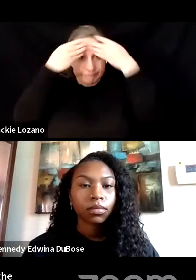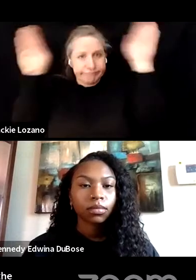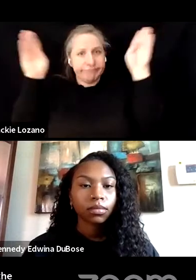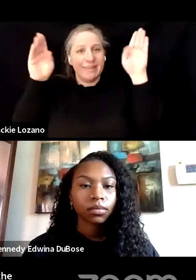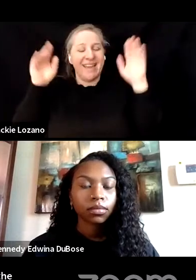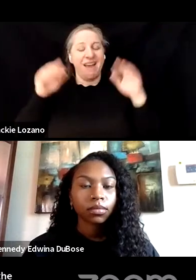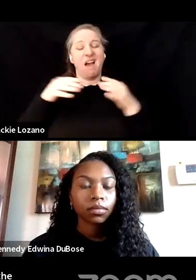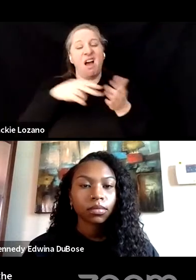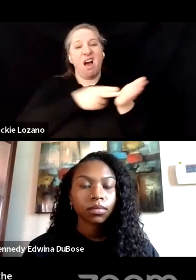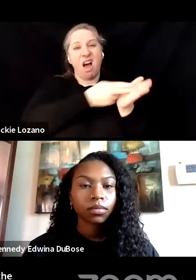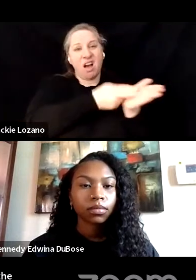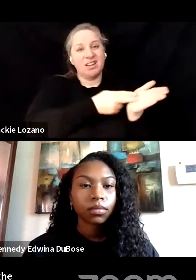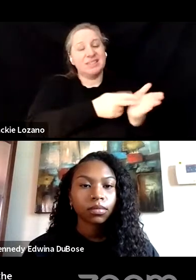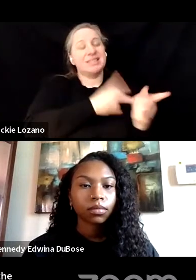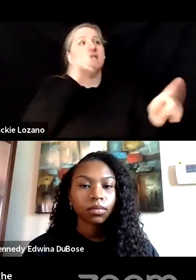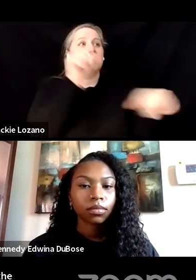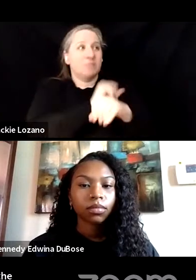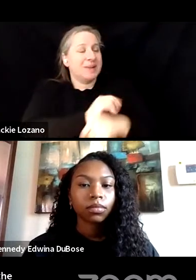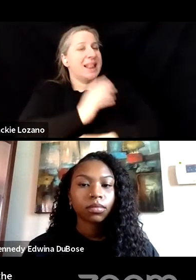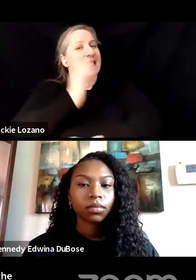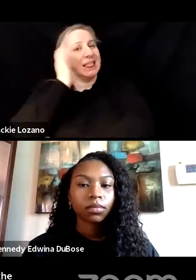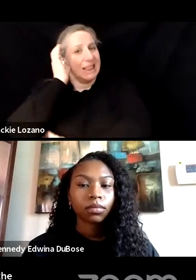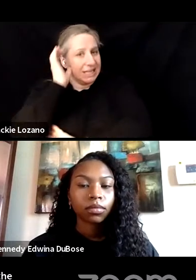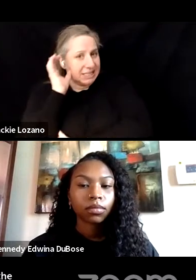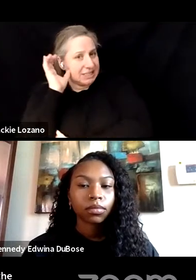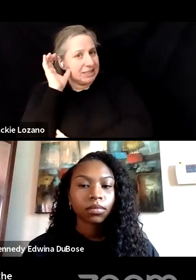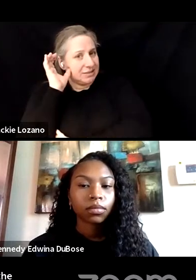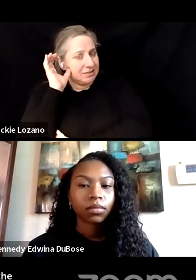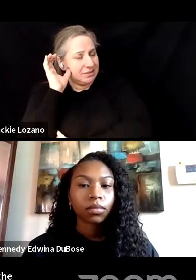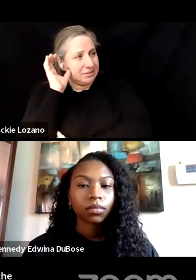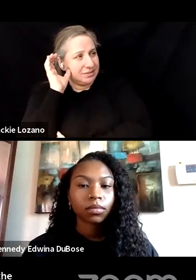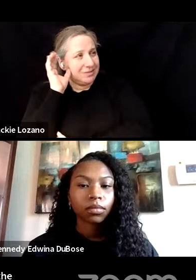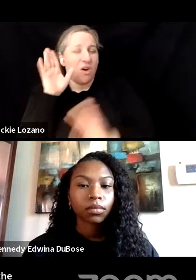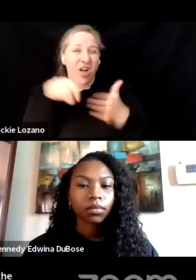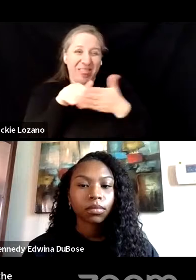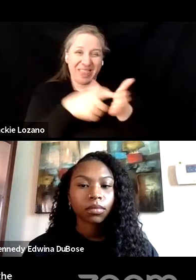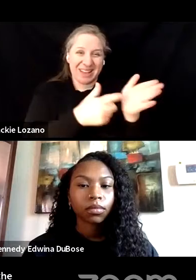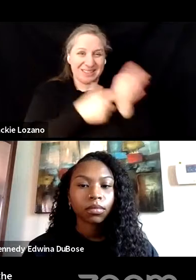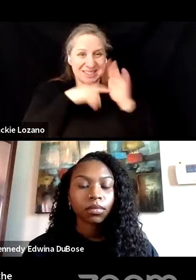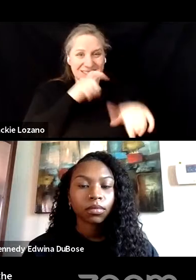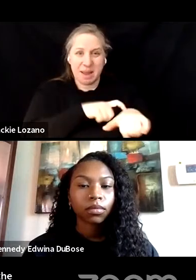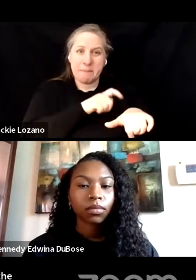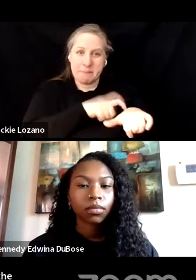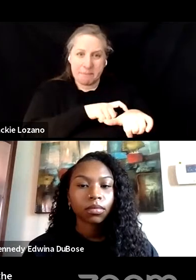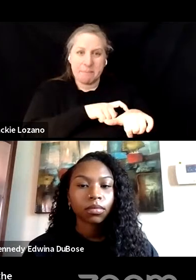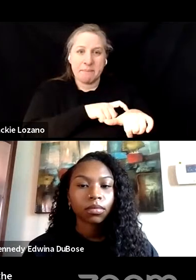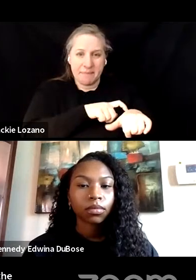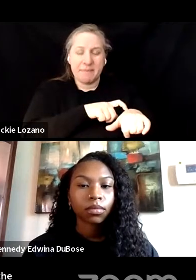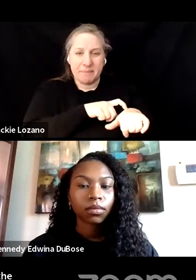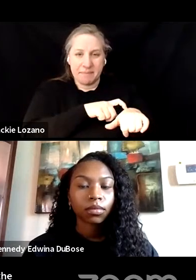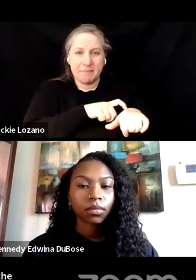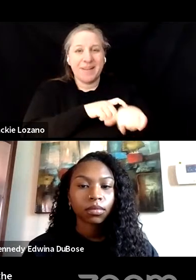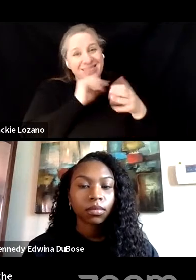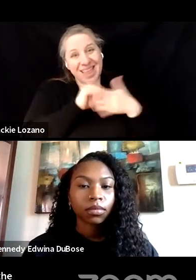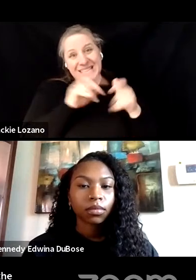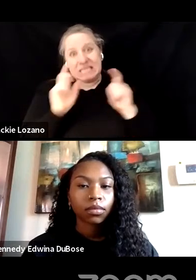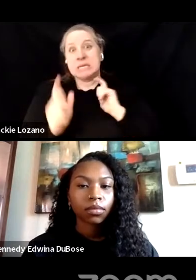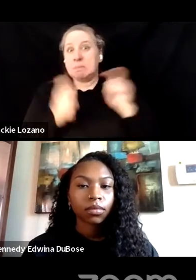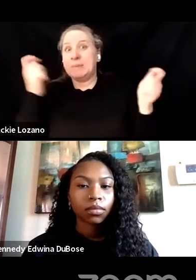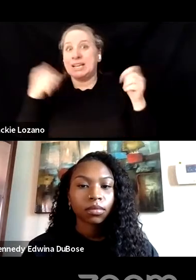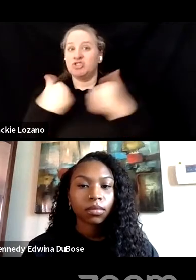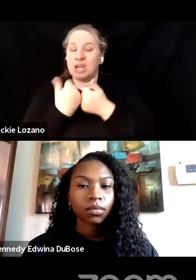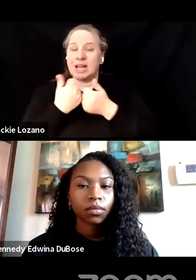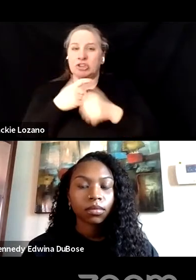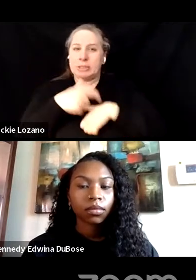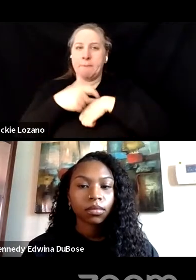and really listening. And all of that takes time, which is then the biggest